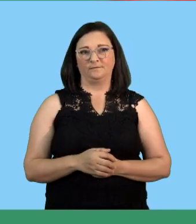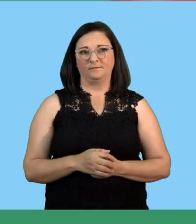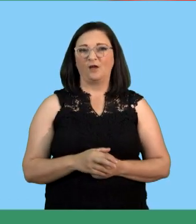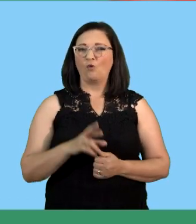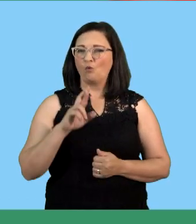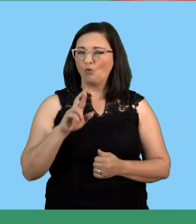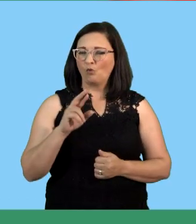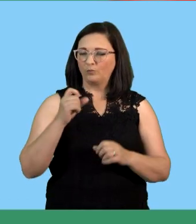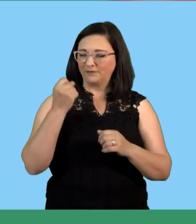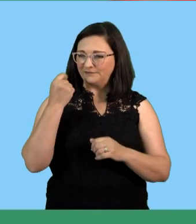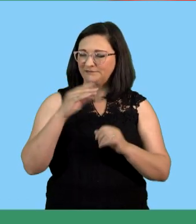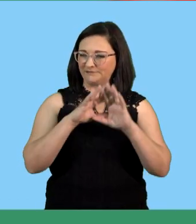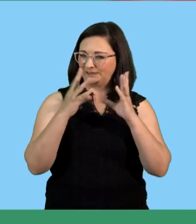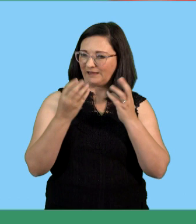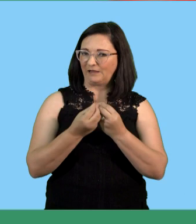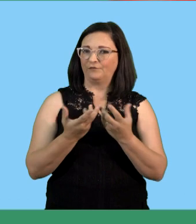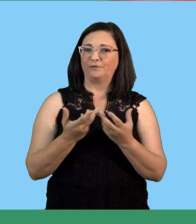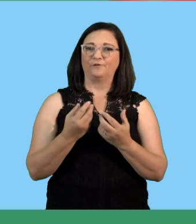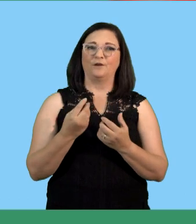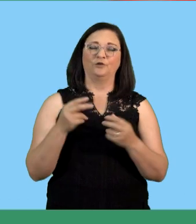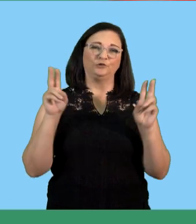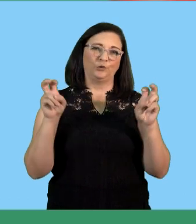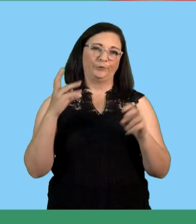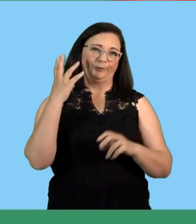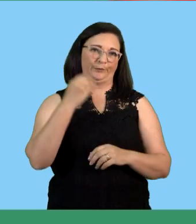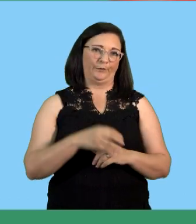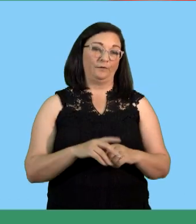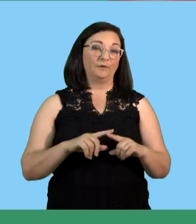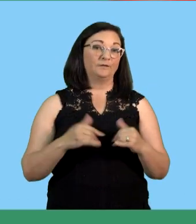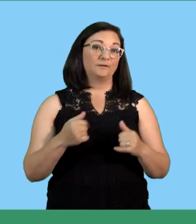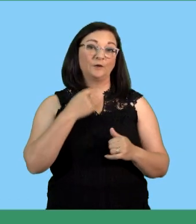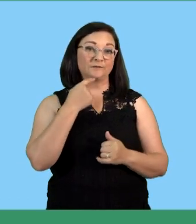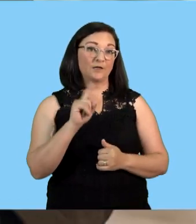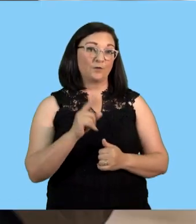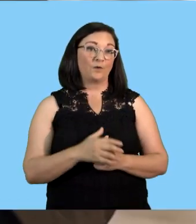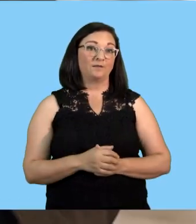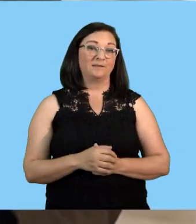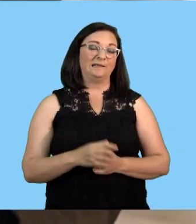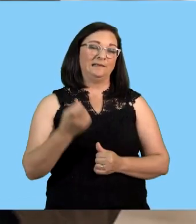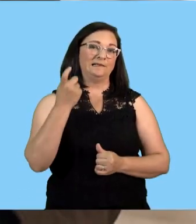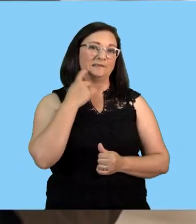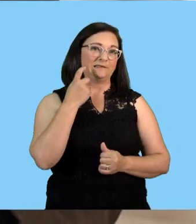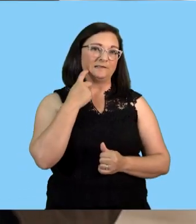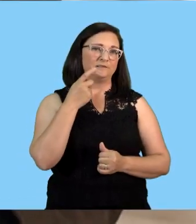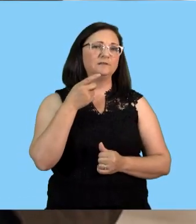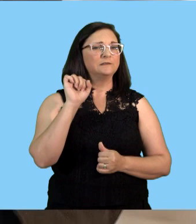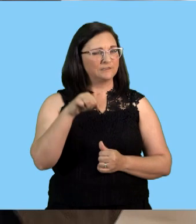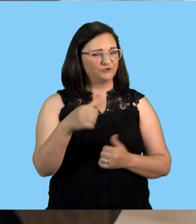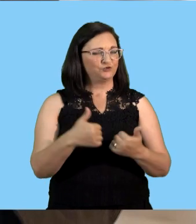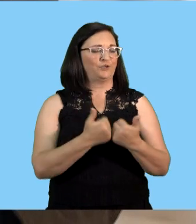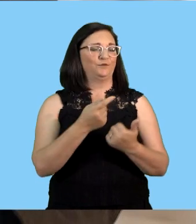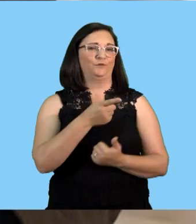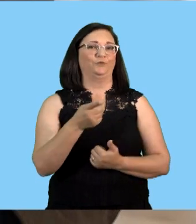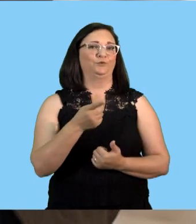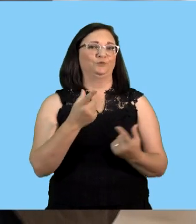you understood everything that we've covered in this beautiful topic, right? So I'm going to leave you with something very easy. Well, it's a